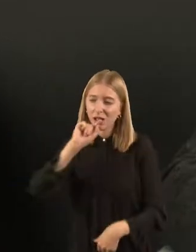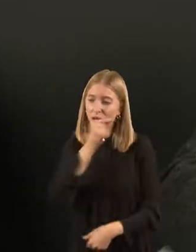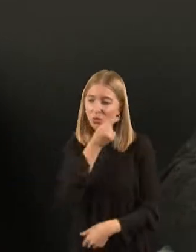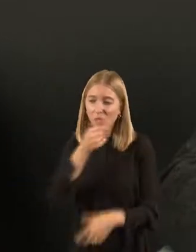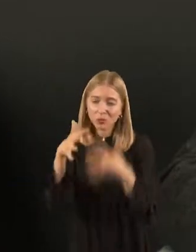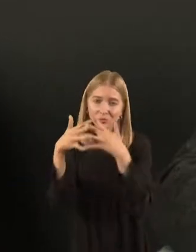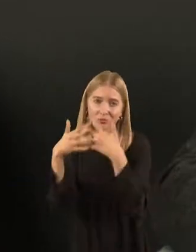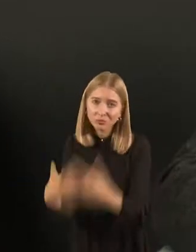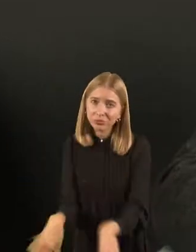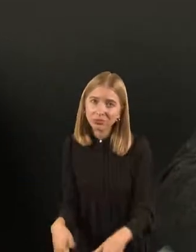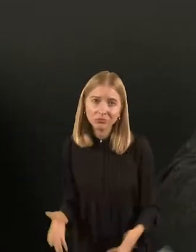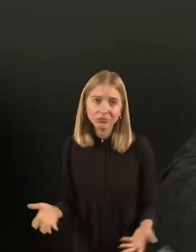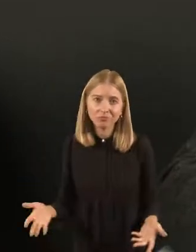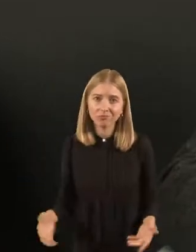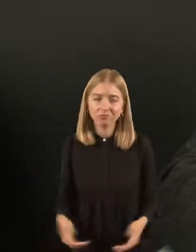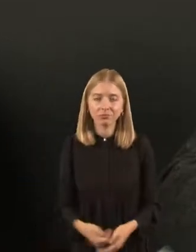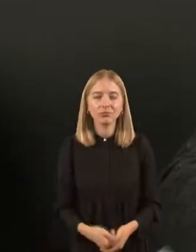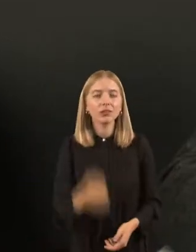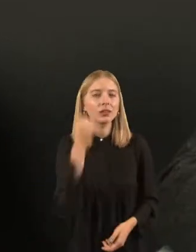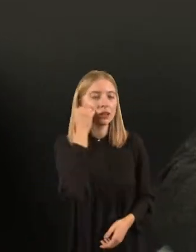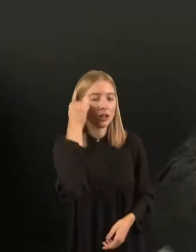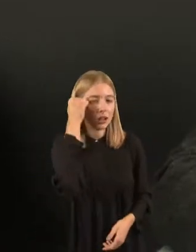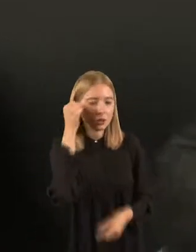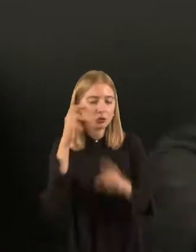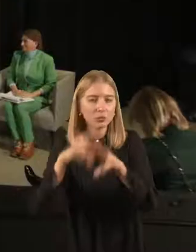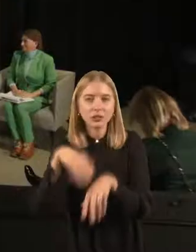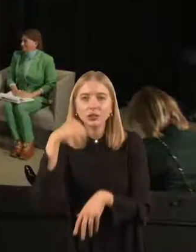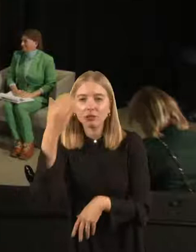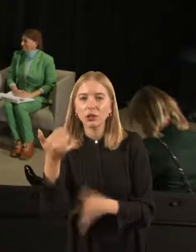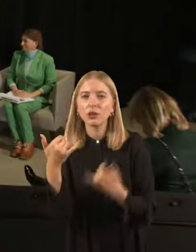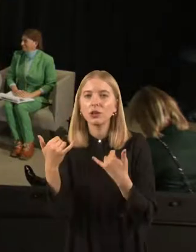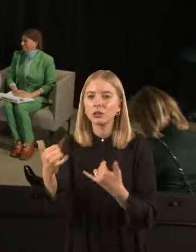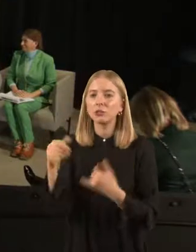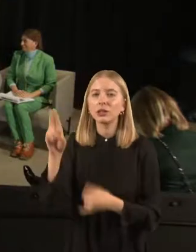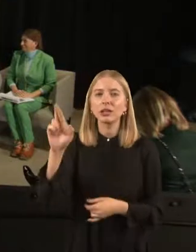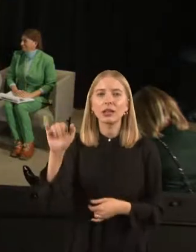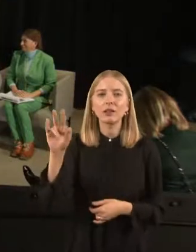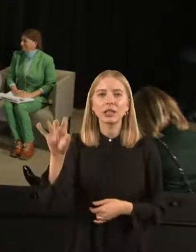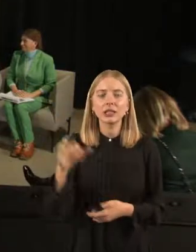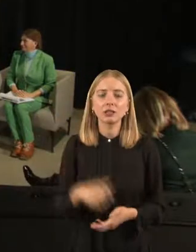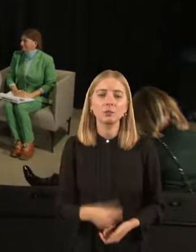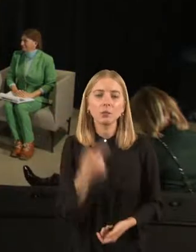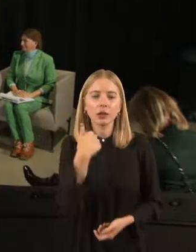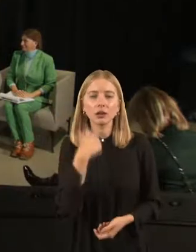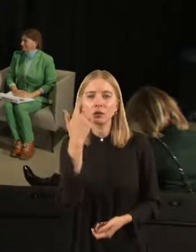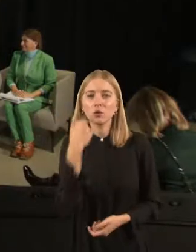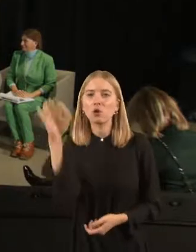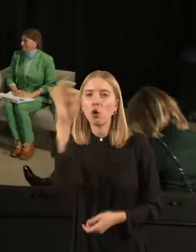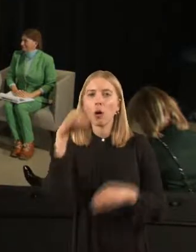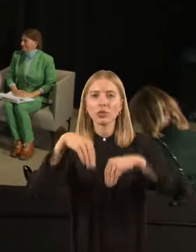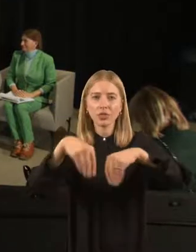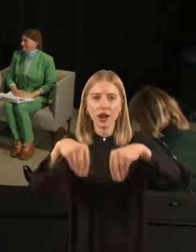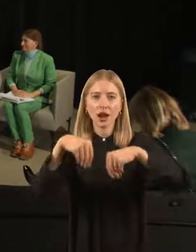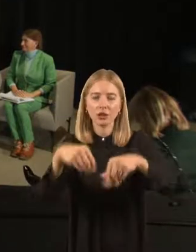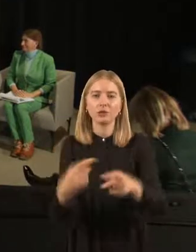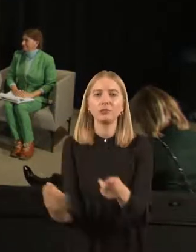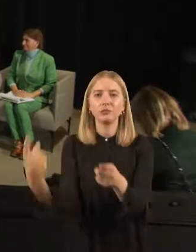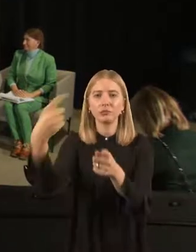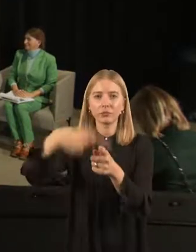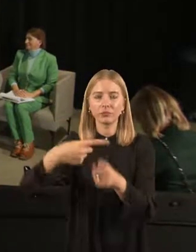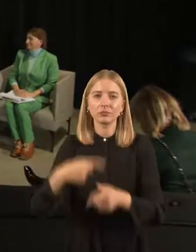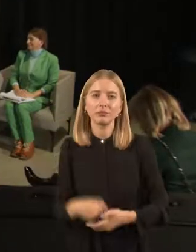production is not the best economic model for Lithuania. Thank you.